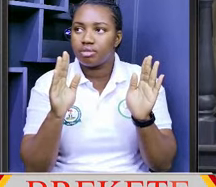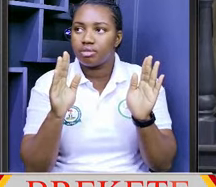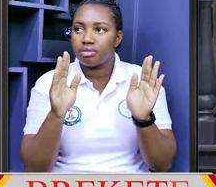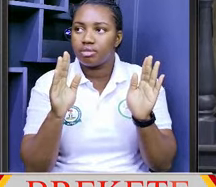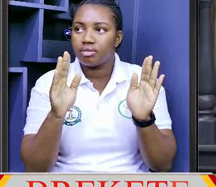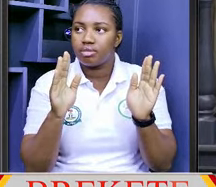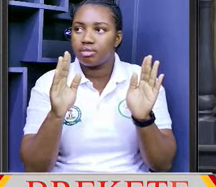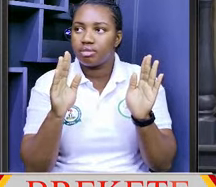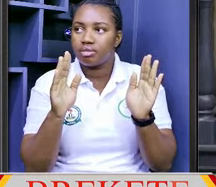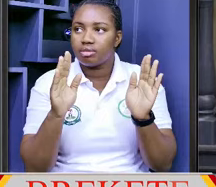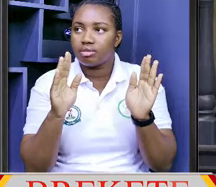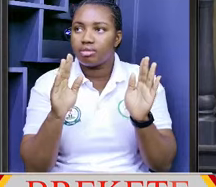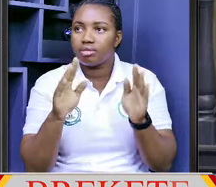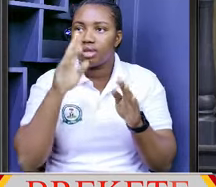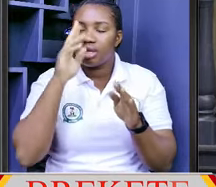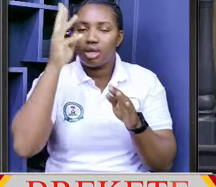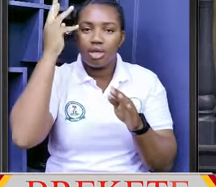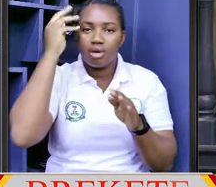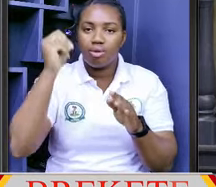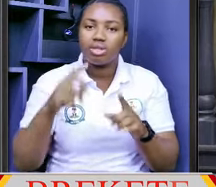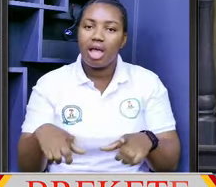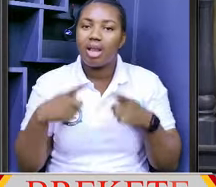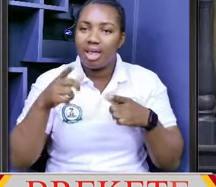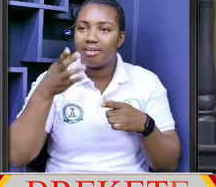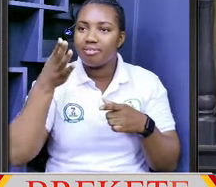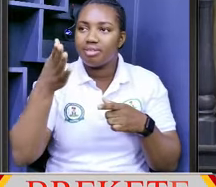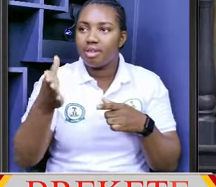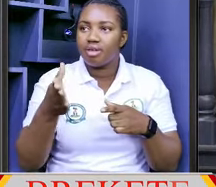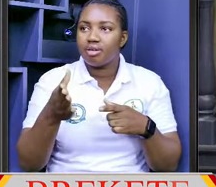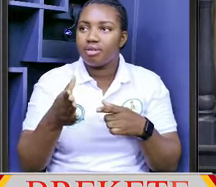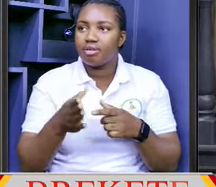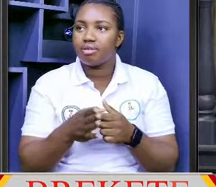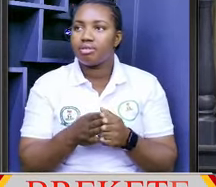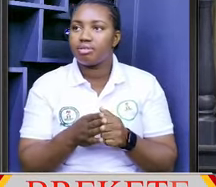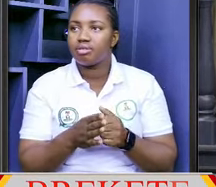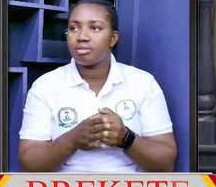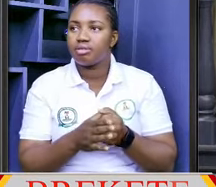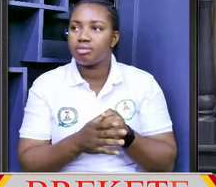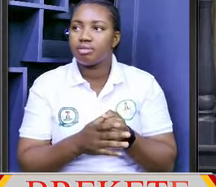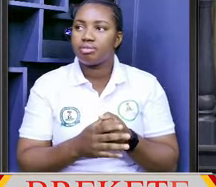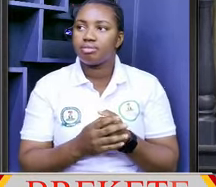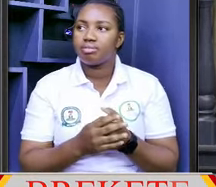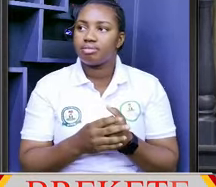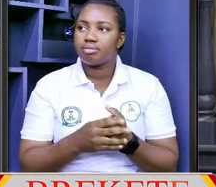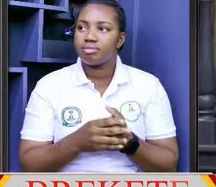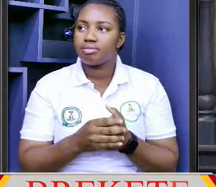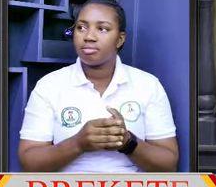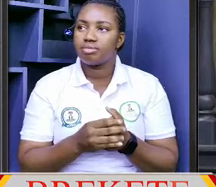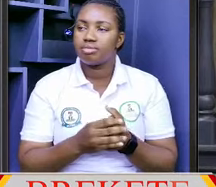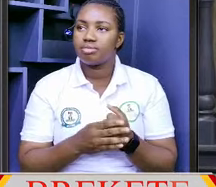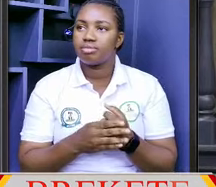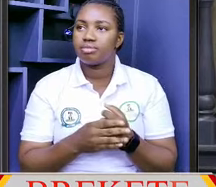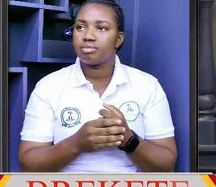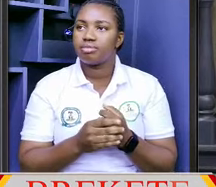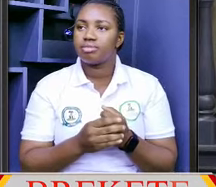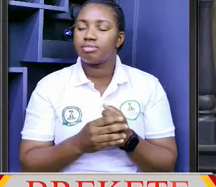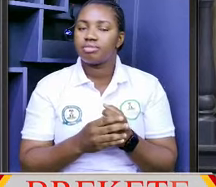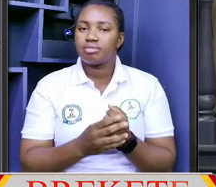then. Dead body, no, they talk. So I say in the document, I'm principal. No human being write the